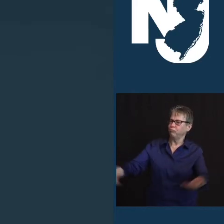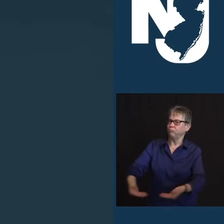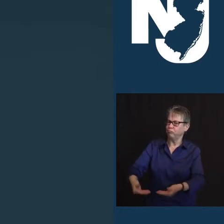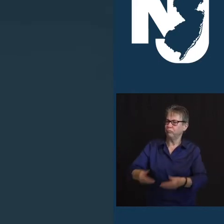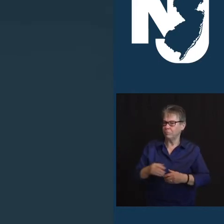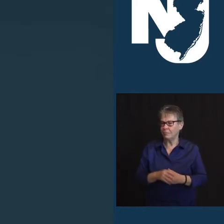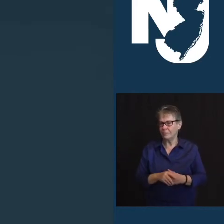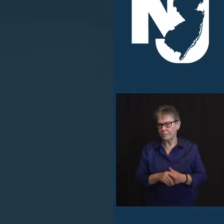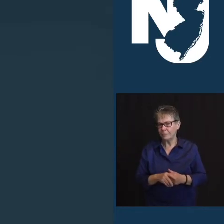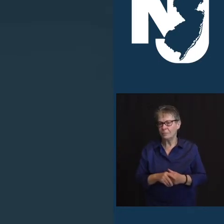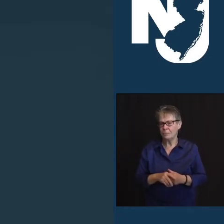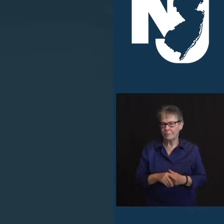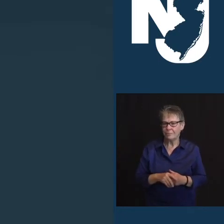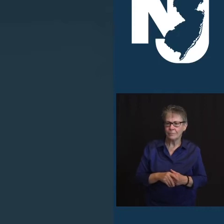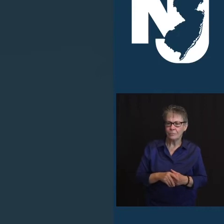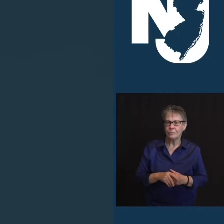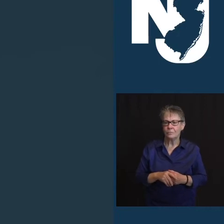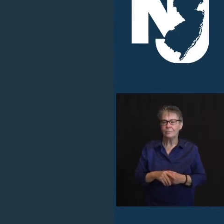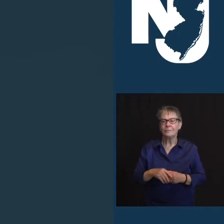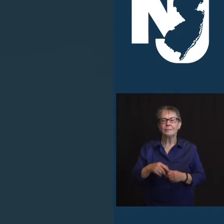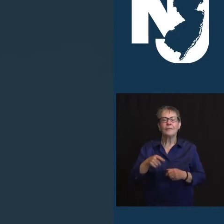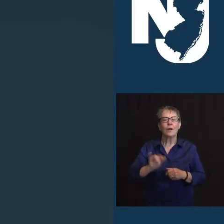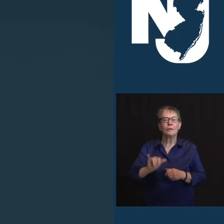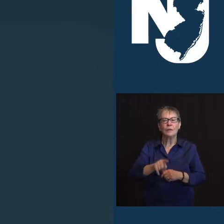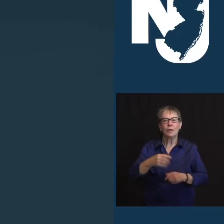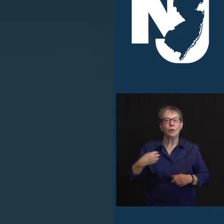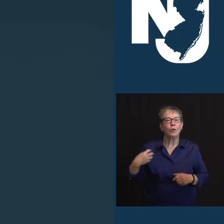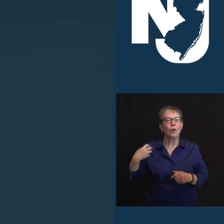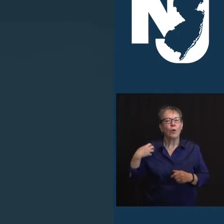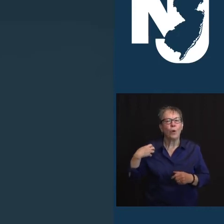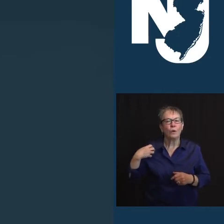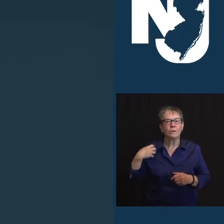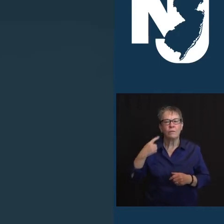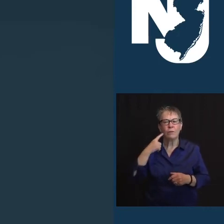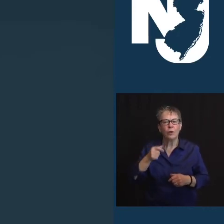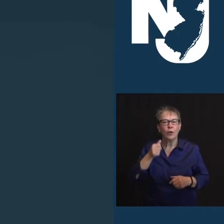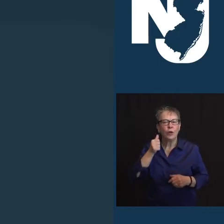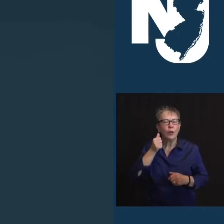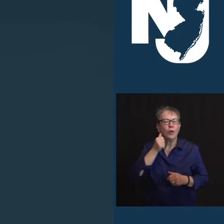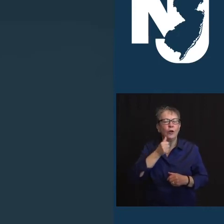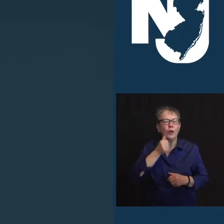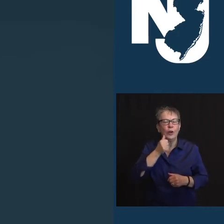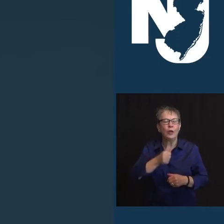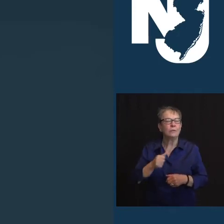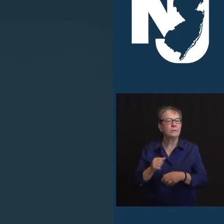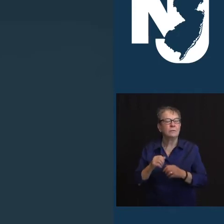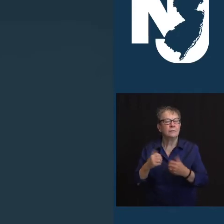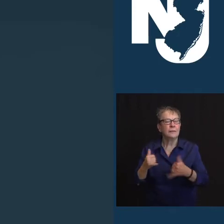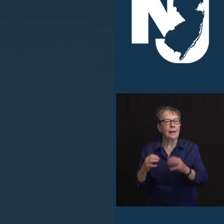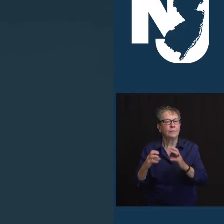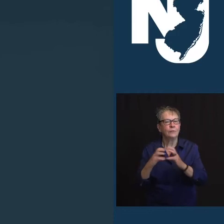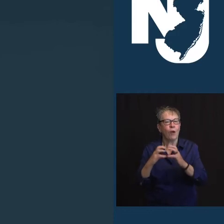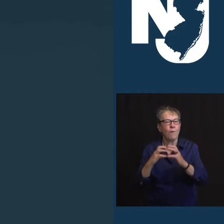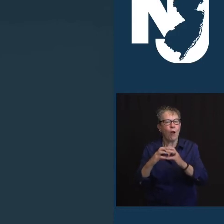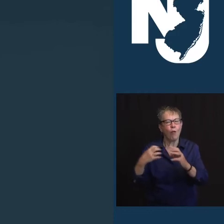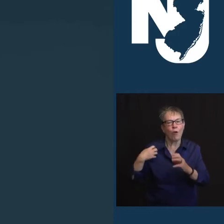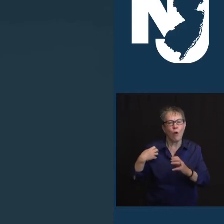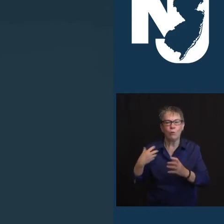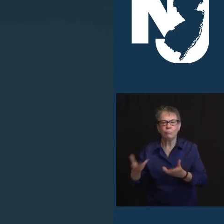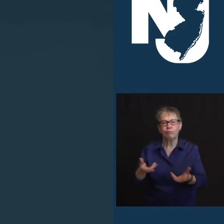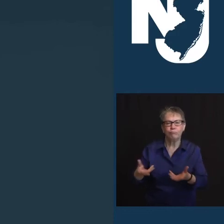co-founder and coach of the East Hanover Girls Softball Association, among many other contributions. But through it all, he remained